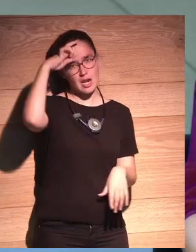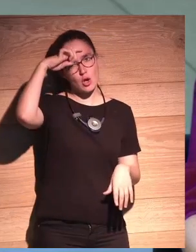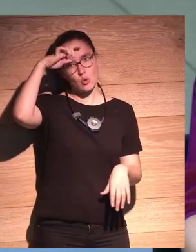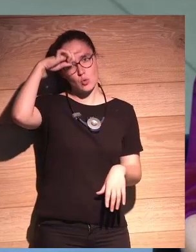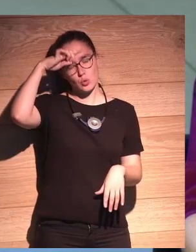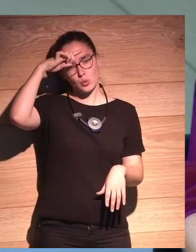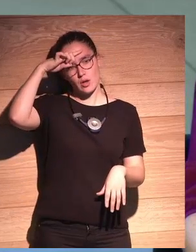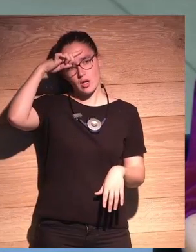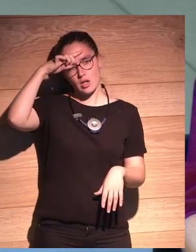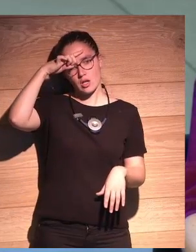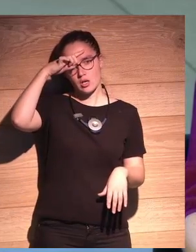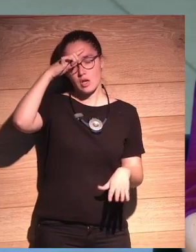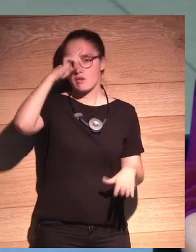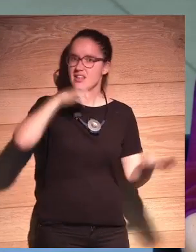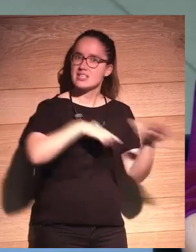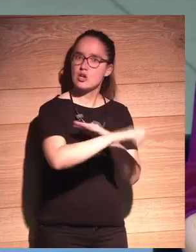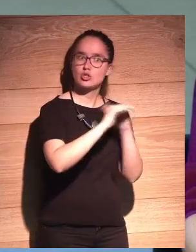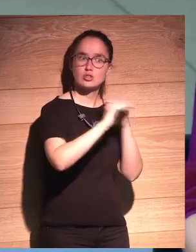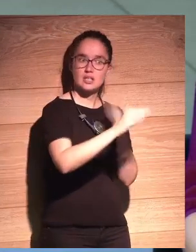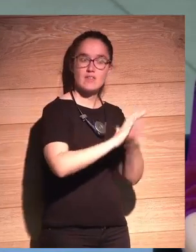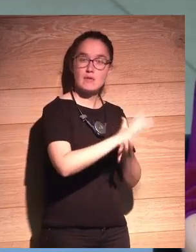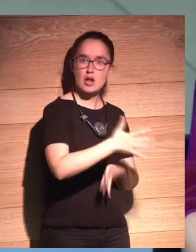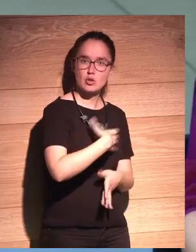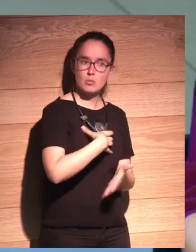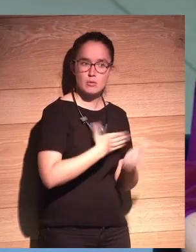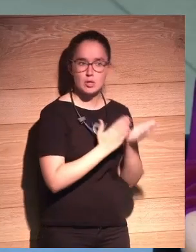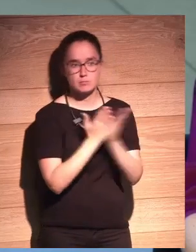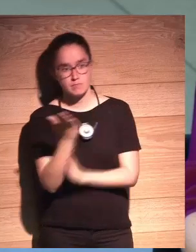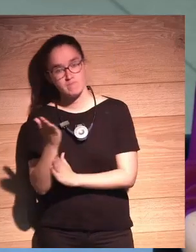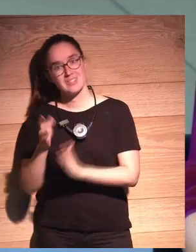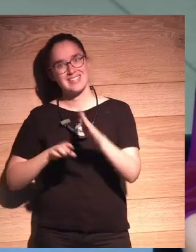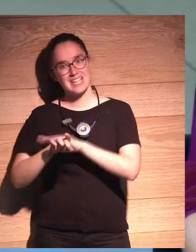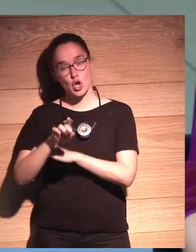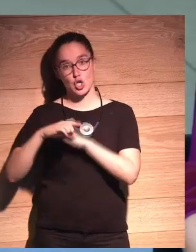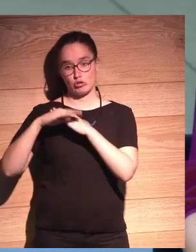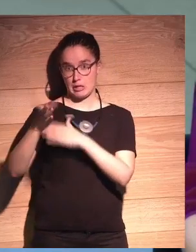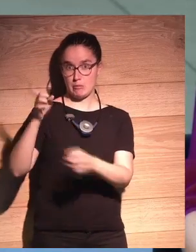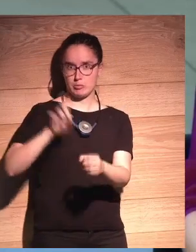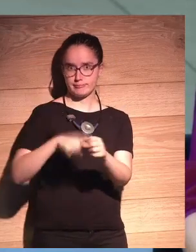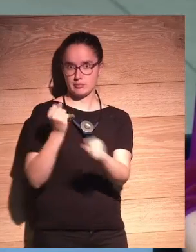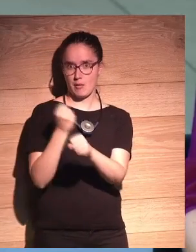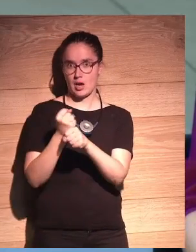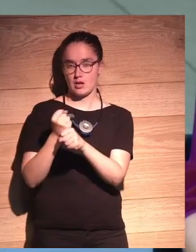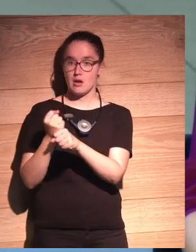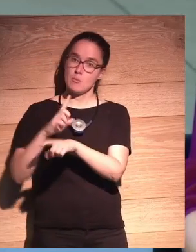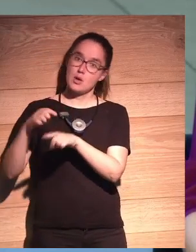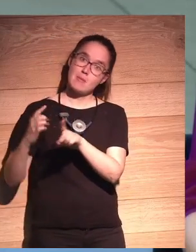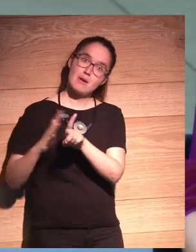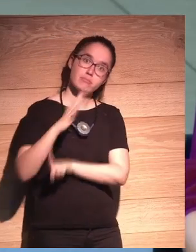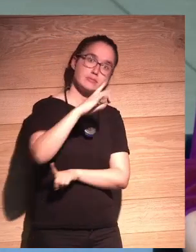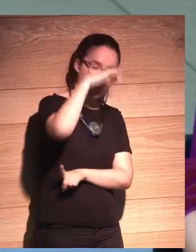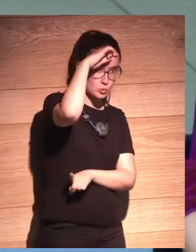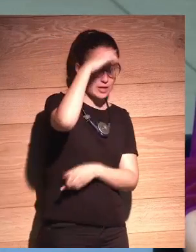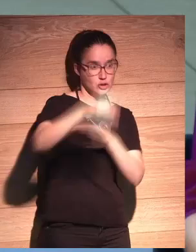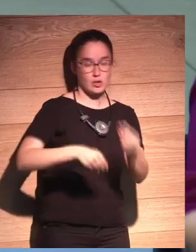decided to say, well, if from the cultural sphere I'm not going to be able to talk about sustainable development, well then I